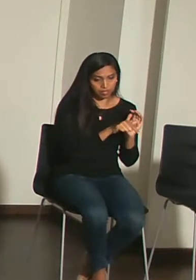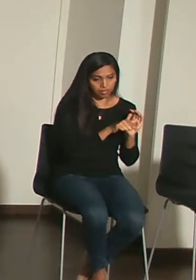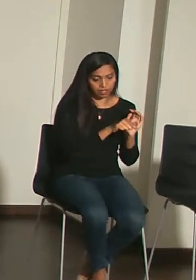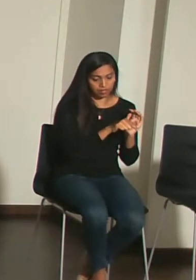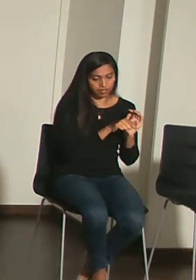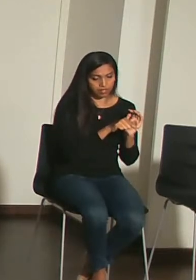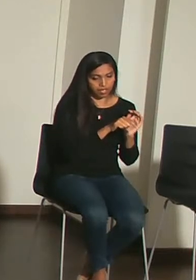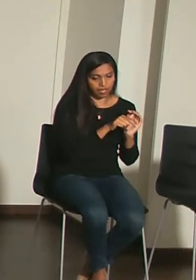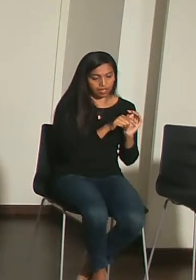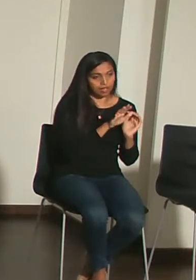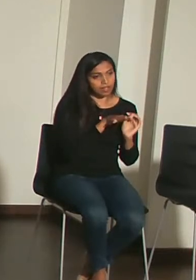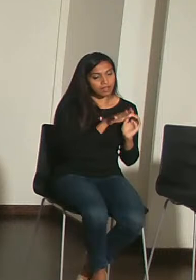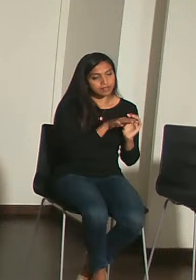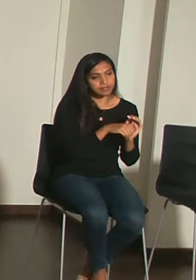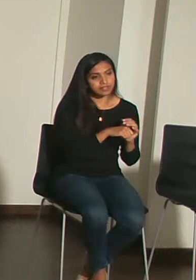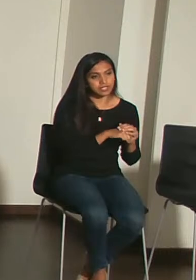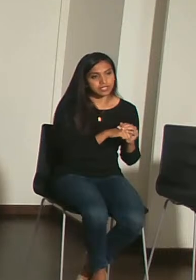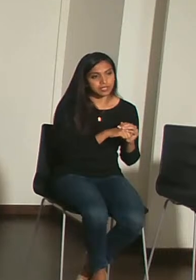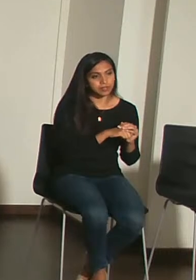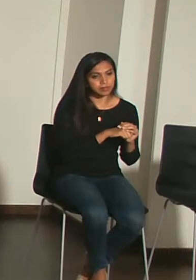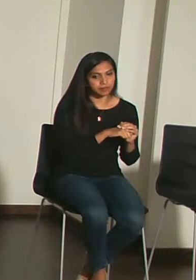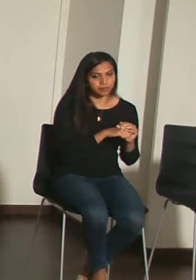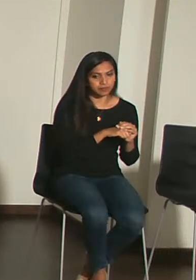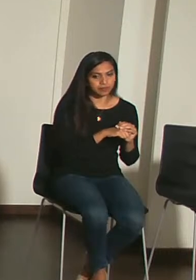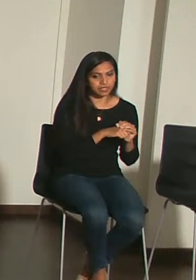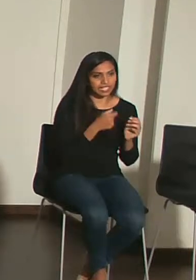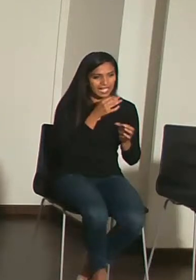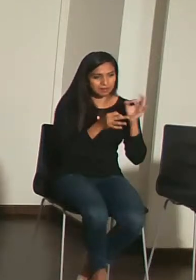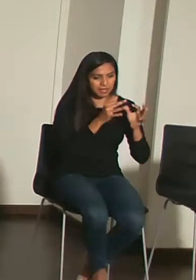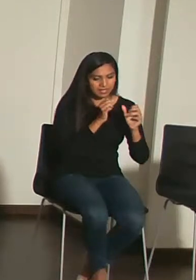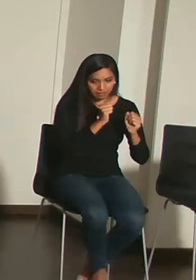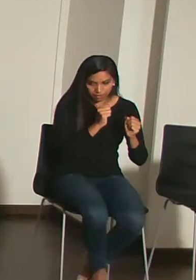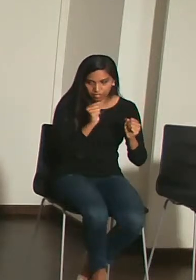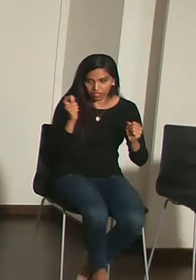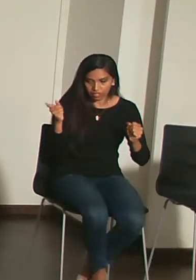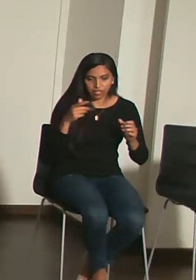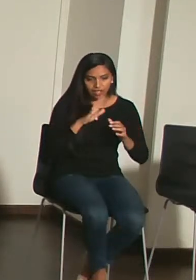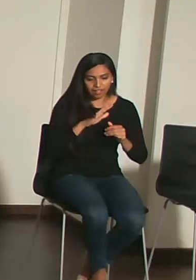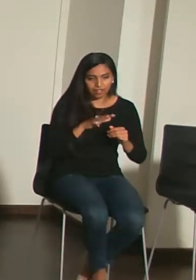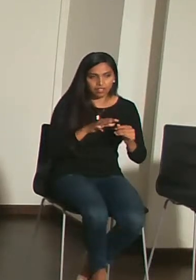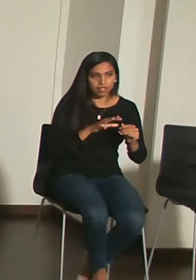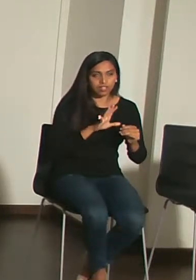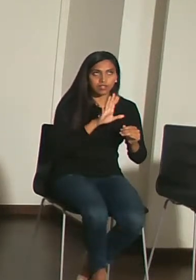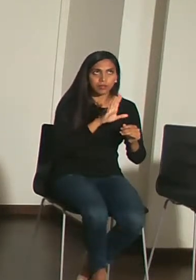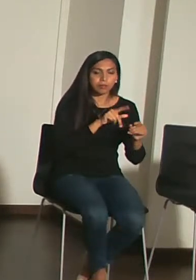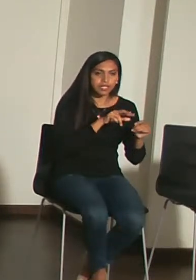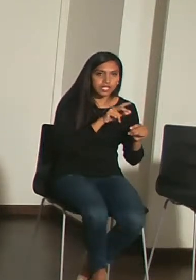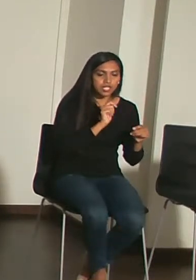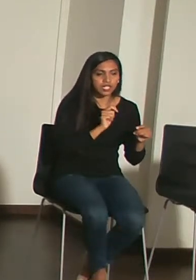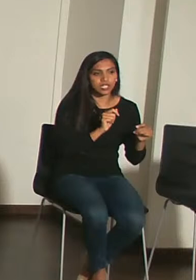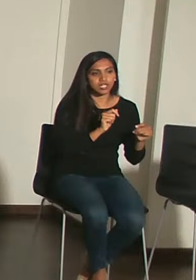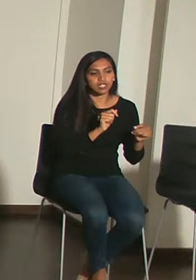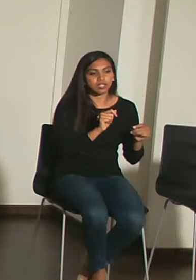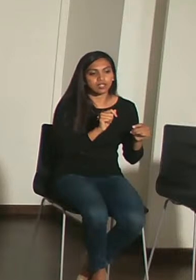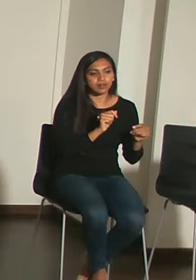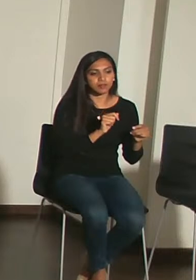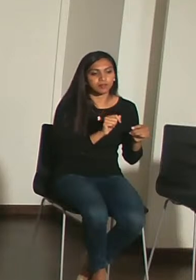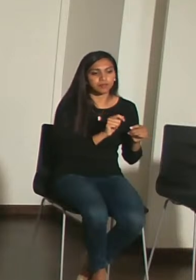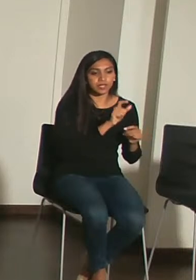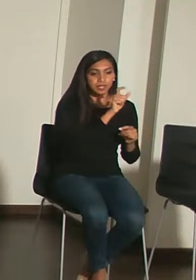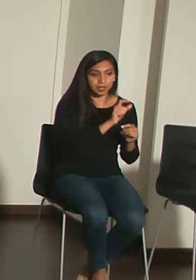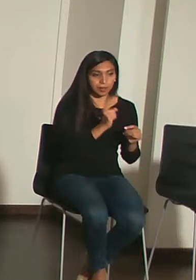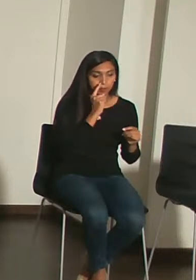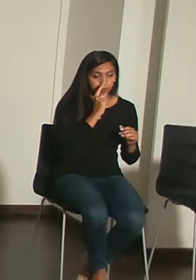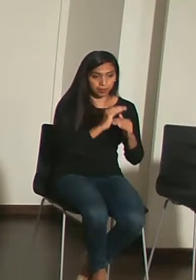there is, I mean, I don't know how to put it in words. Like the feminist experience should ideally not be